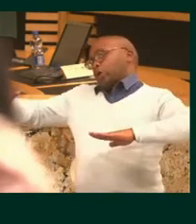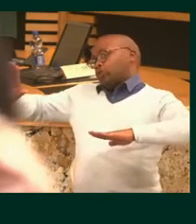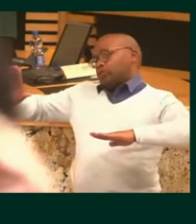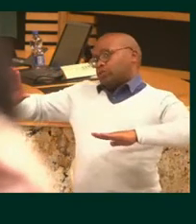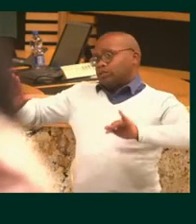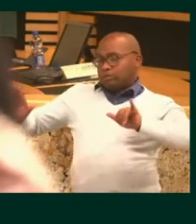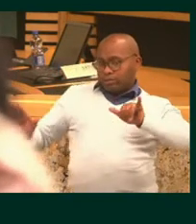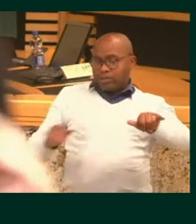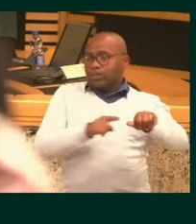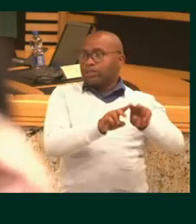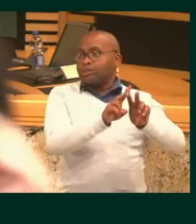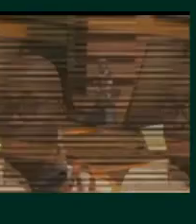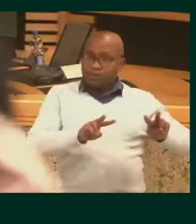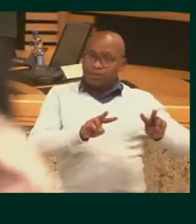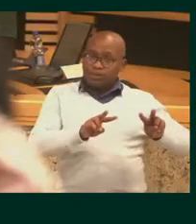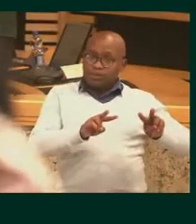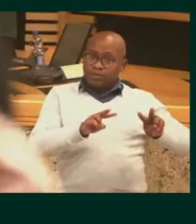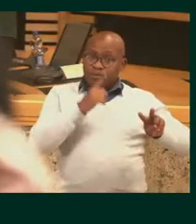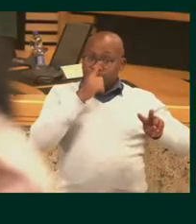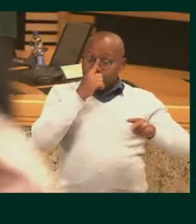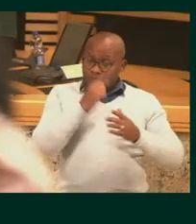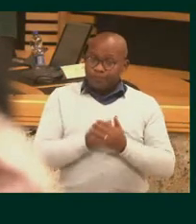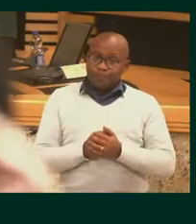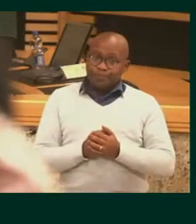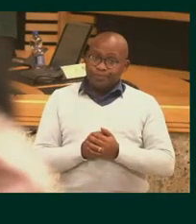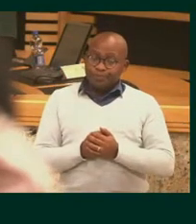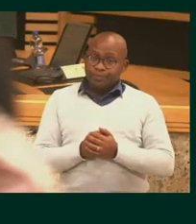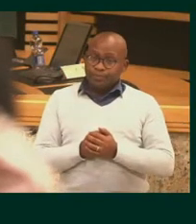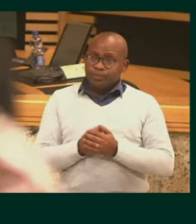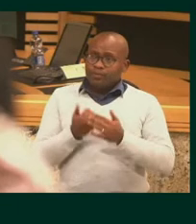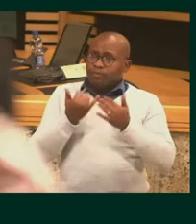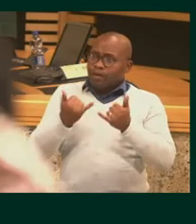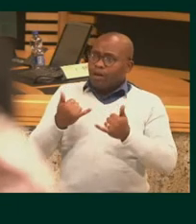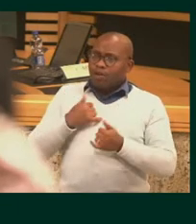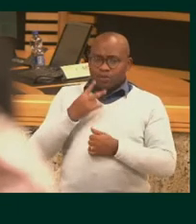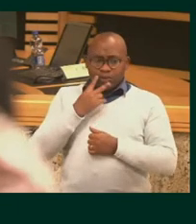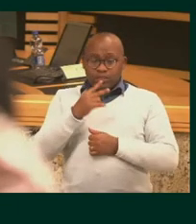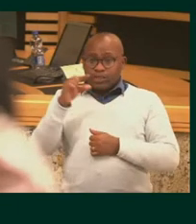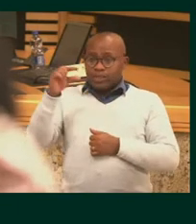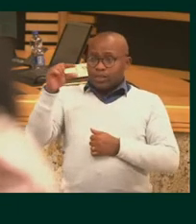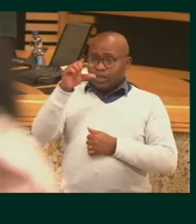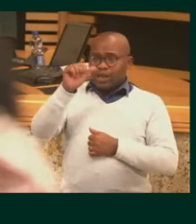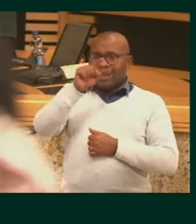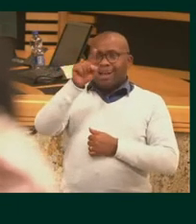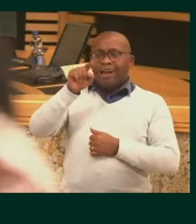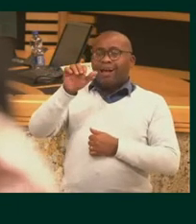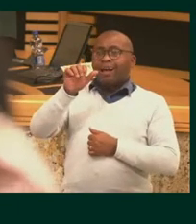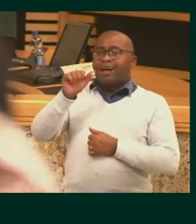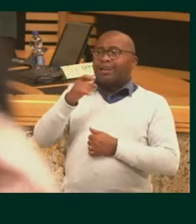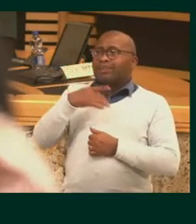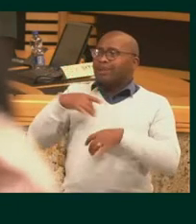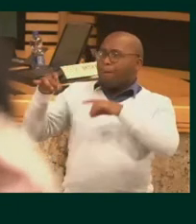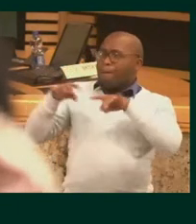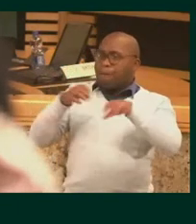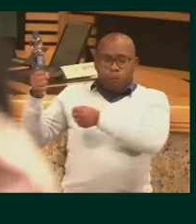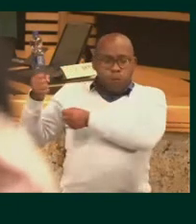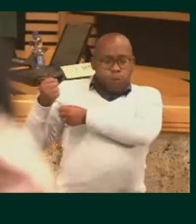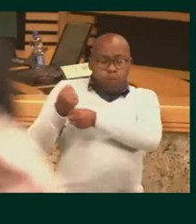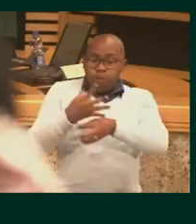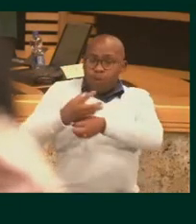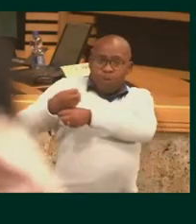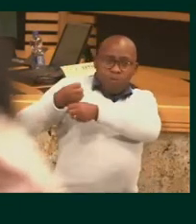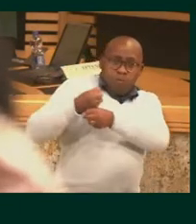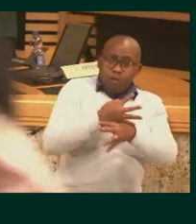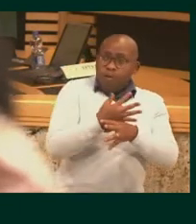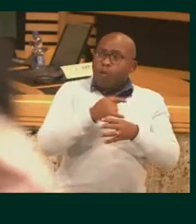Israel in light of the recent unprecedented attacks on Gaza and Palestinians we believe it is imperative for